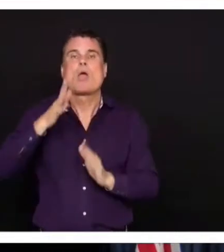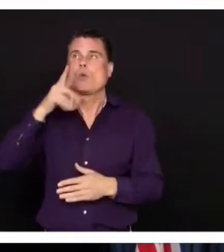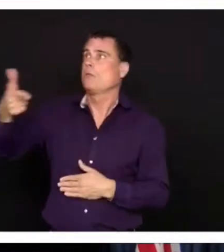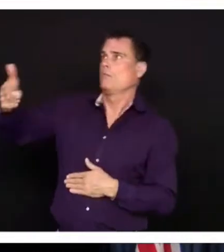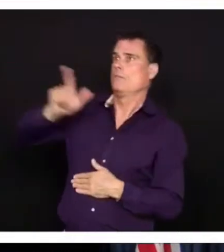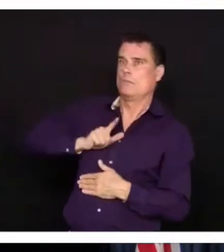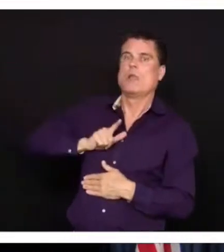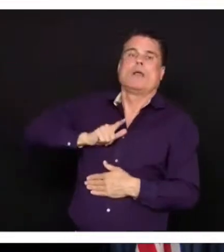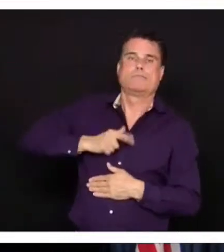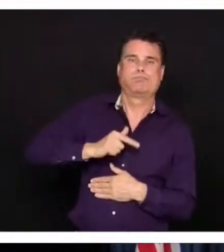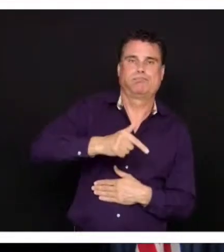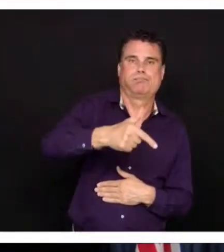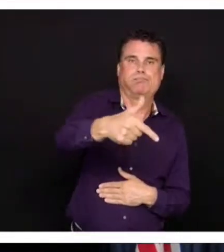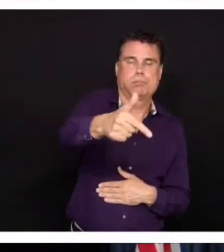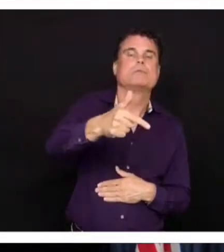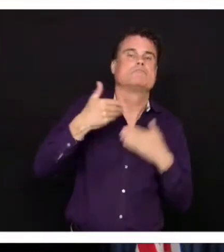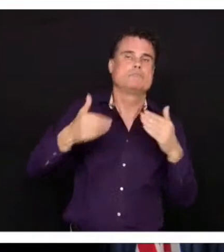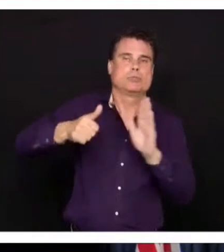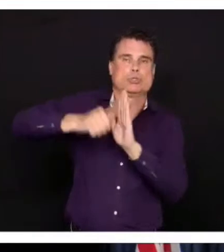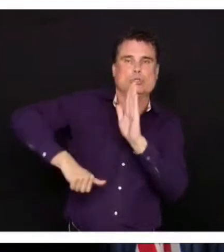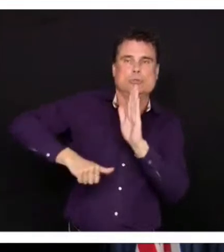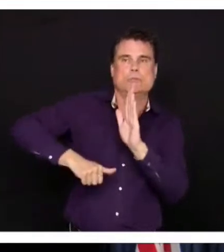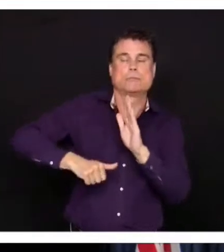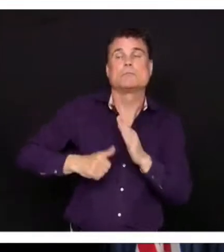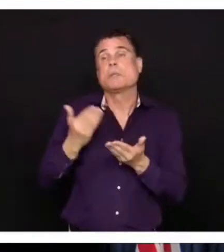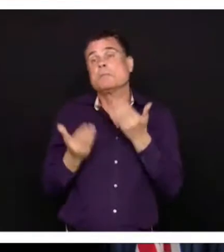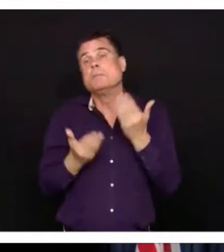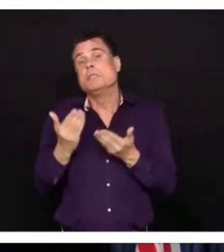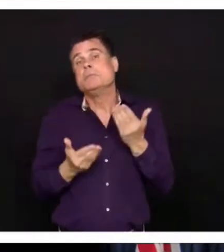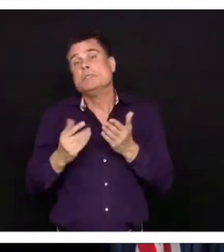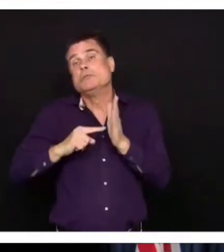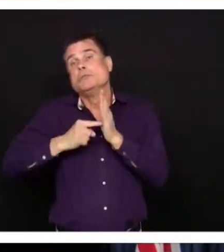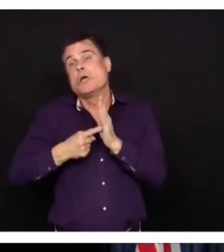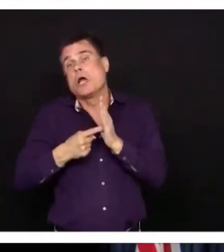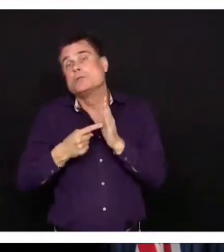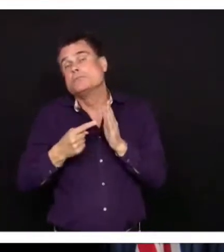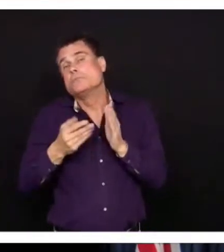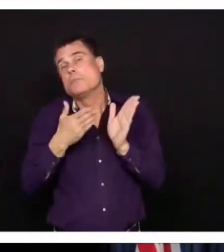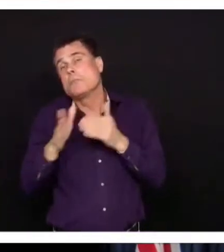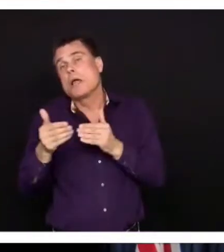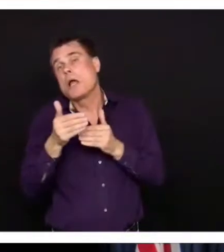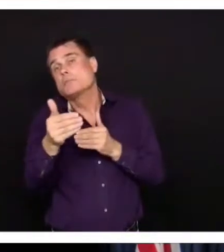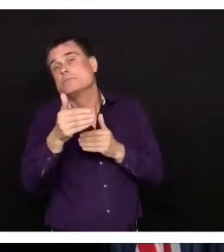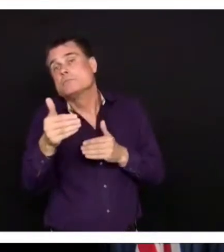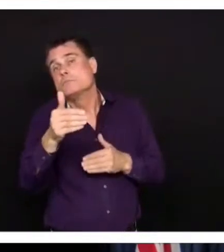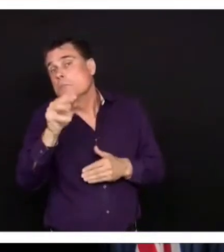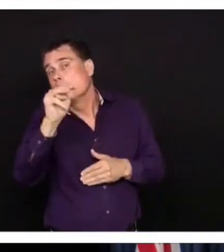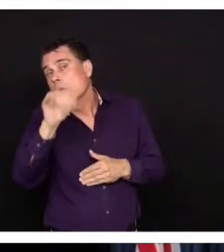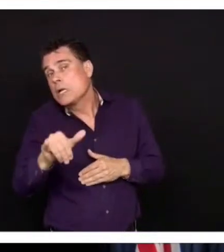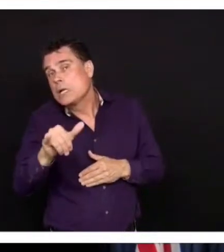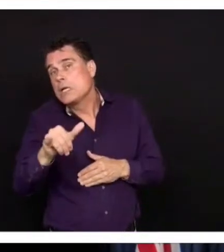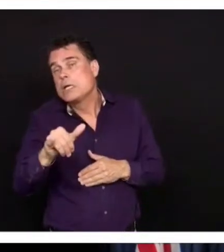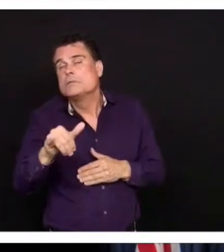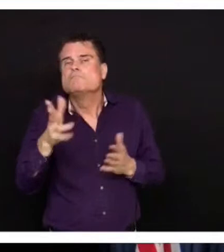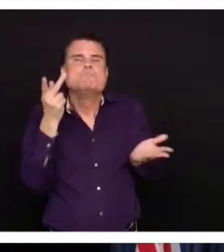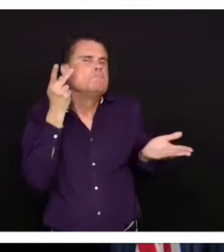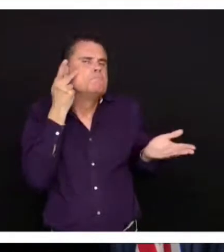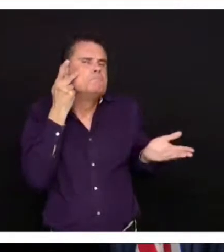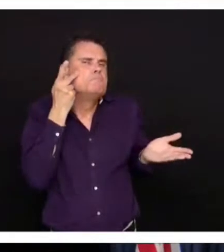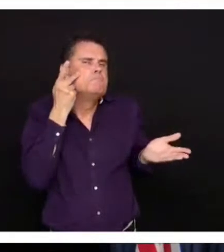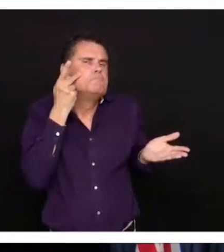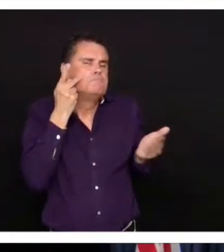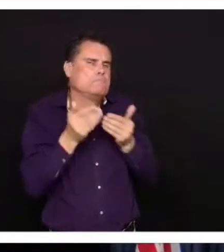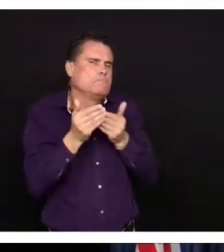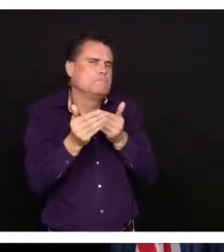moving beds that are currently right now surplus to our needs for COVID-19 back to support elective surgeries. And so that